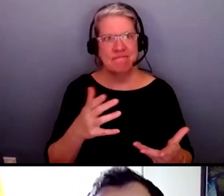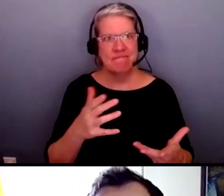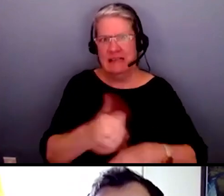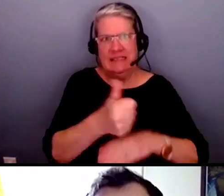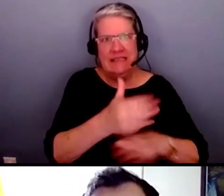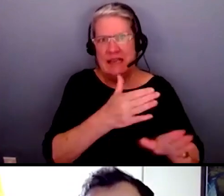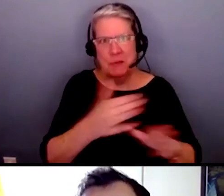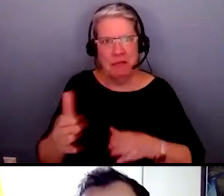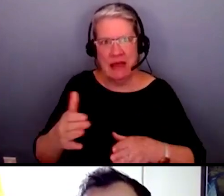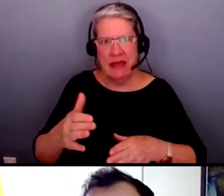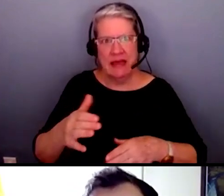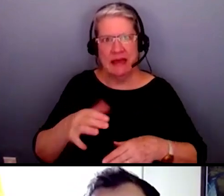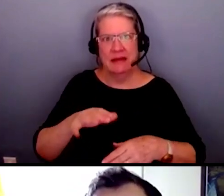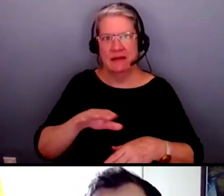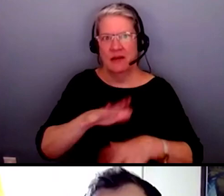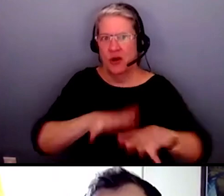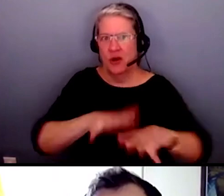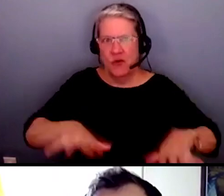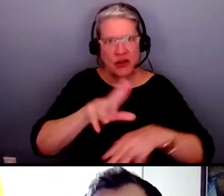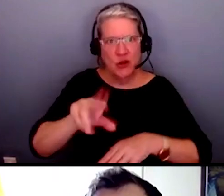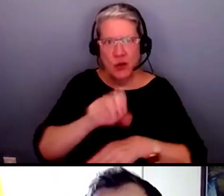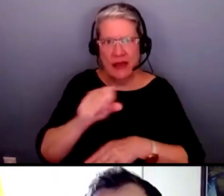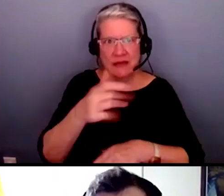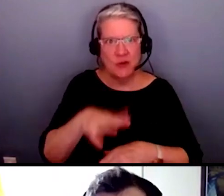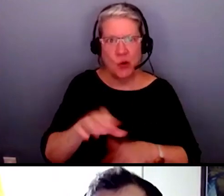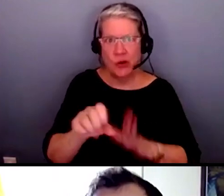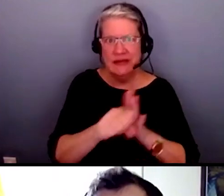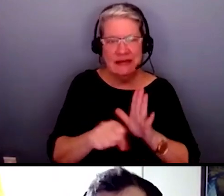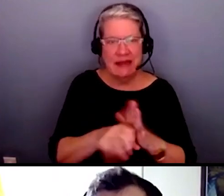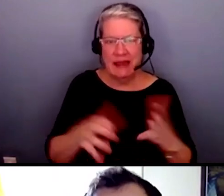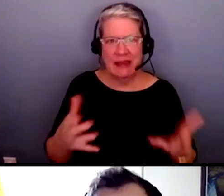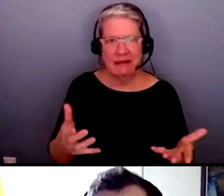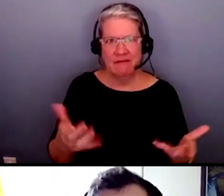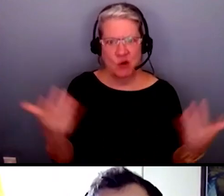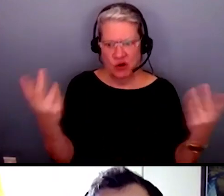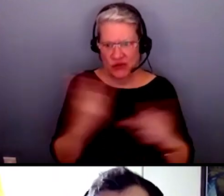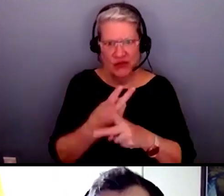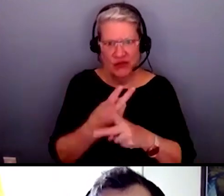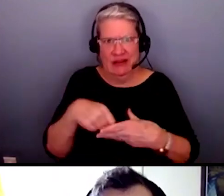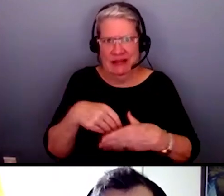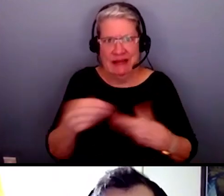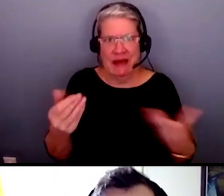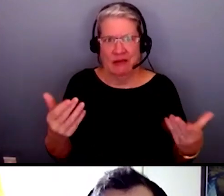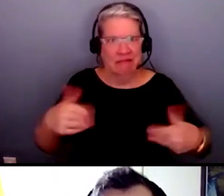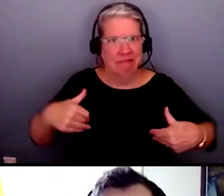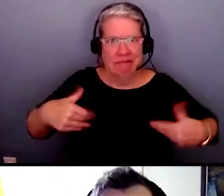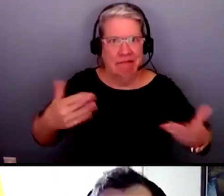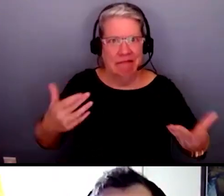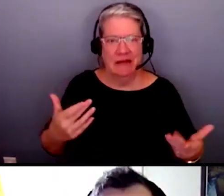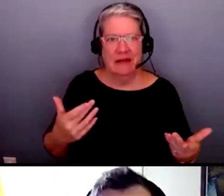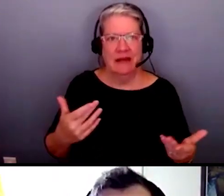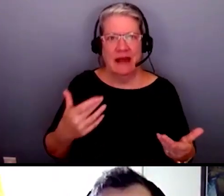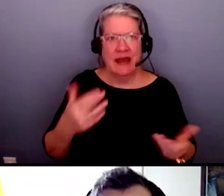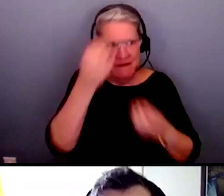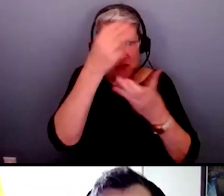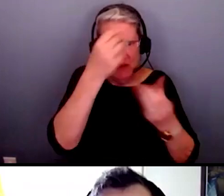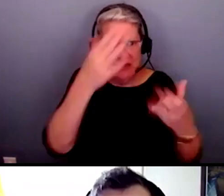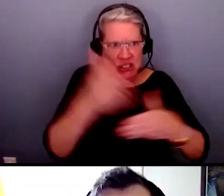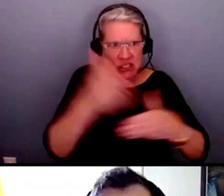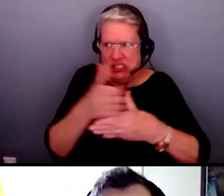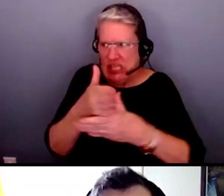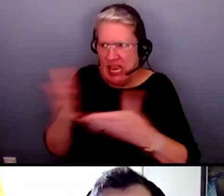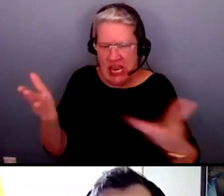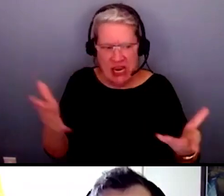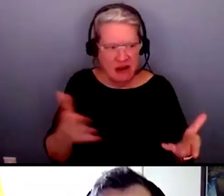nationally or even statewide in terms of medical integrating disability um information into medical